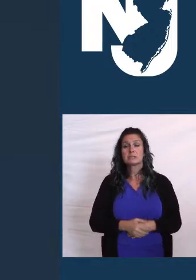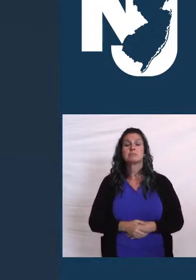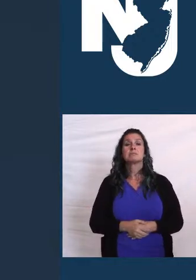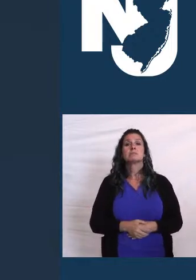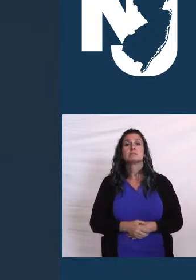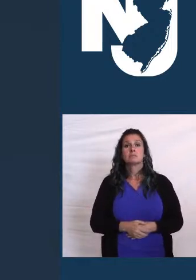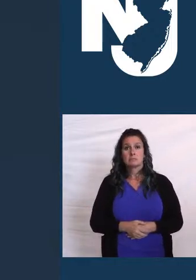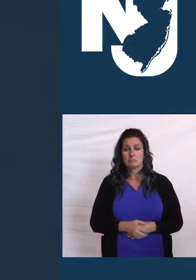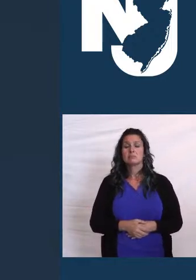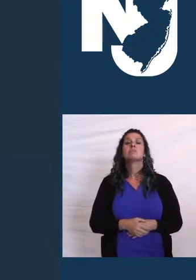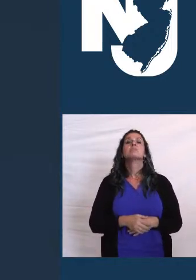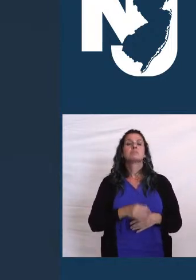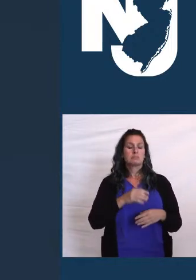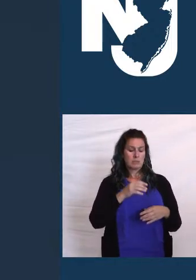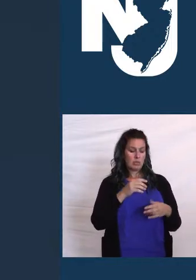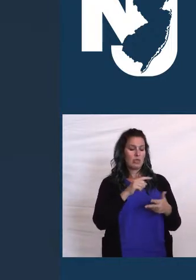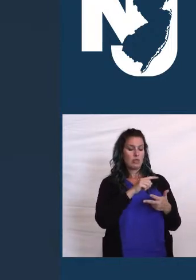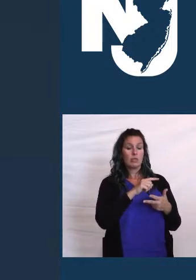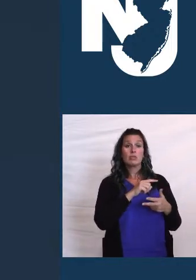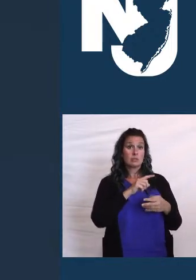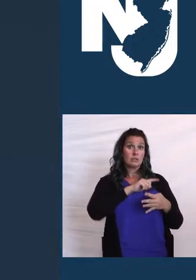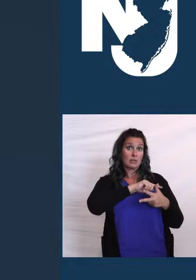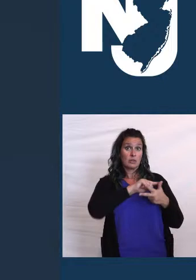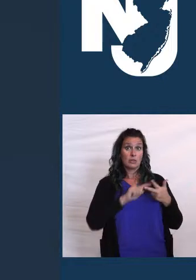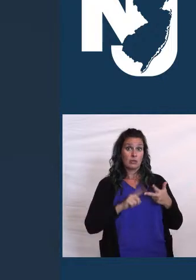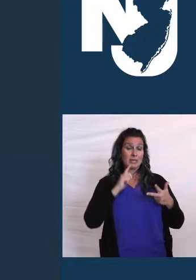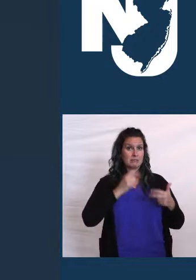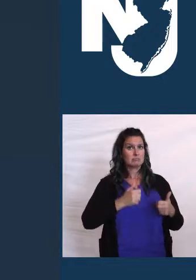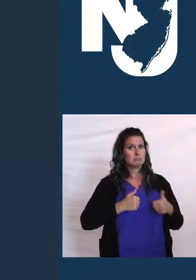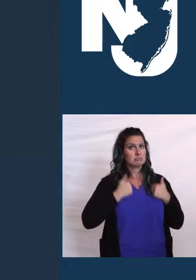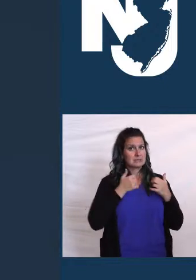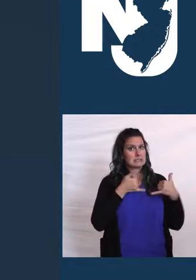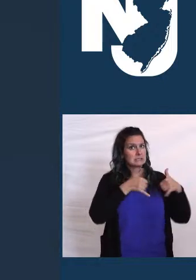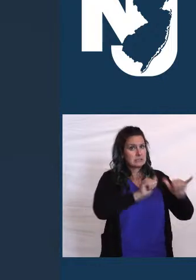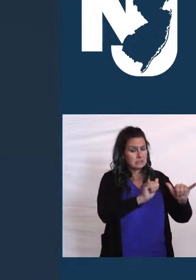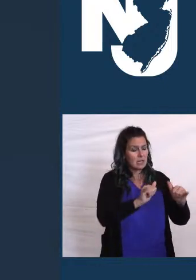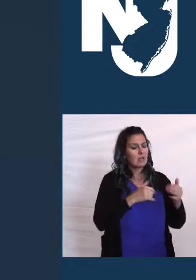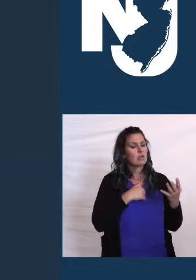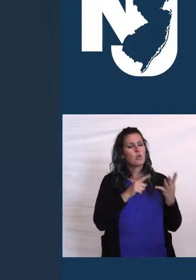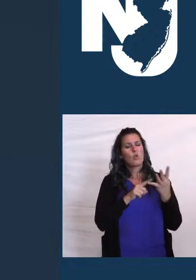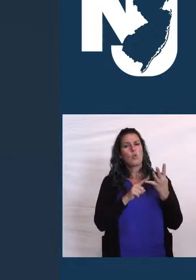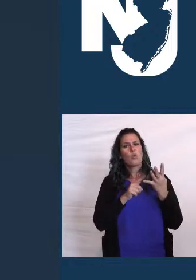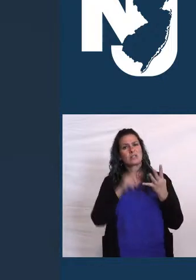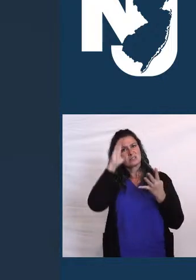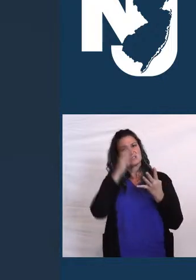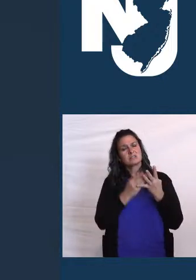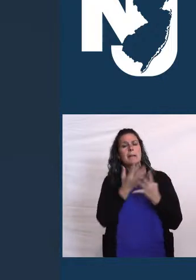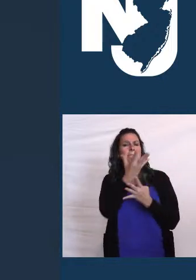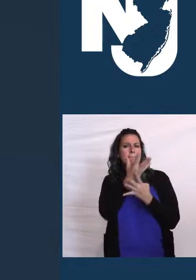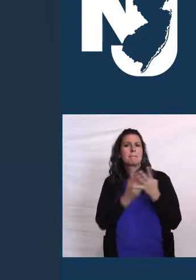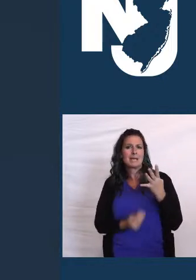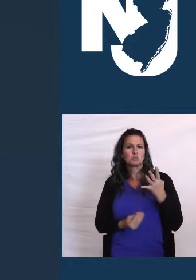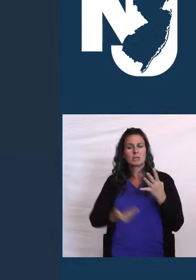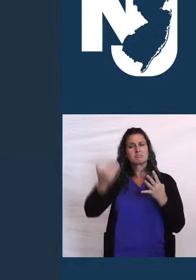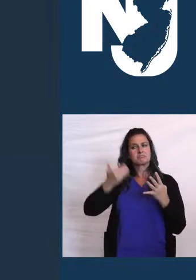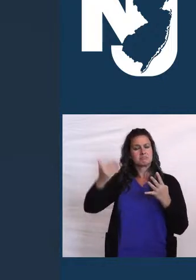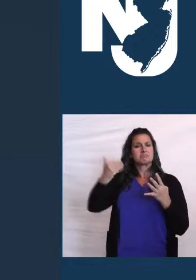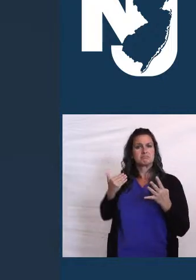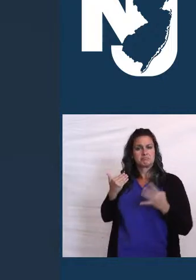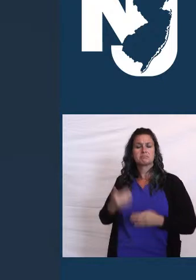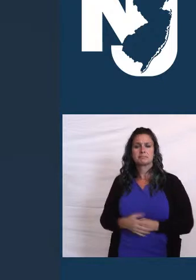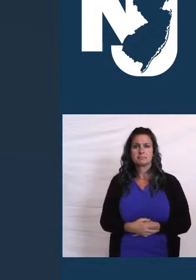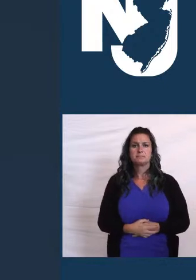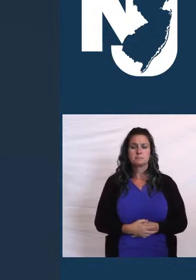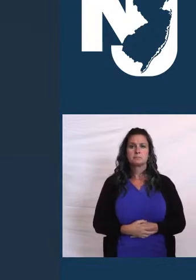and Jim, who survived them, and I had the great honor of speaking with Jim on Monday, and a 3rd son, Doug, who predeceased